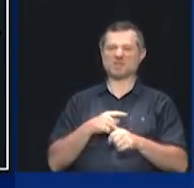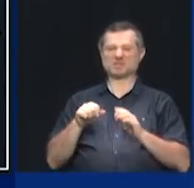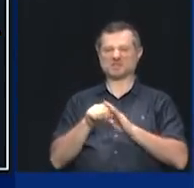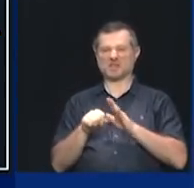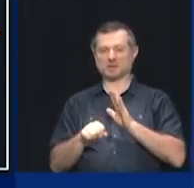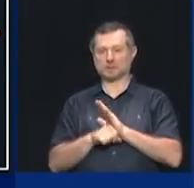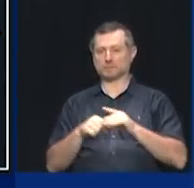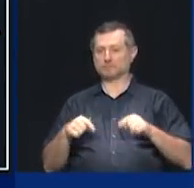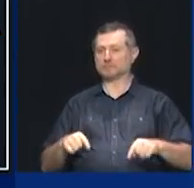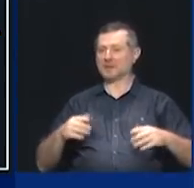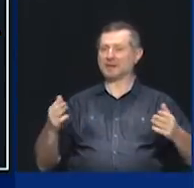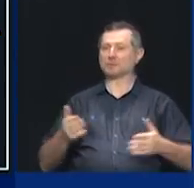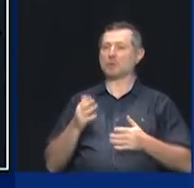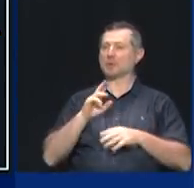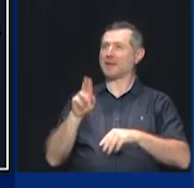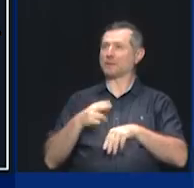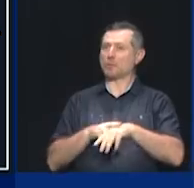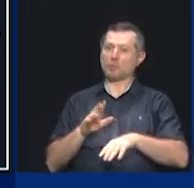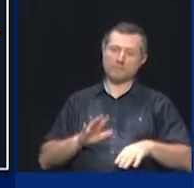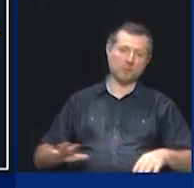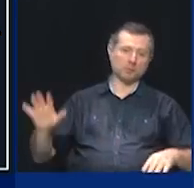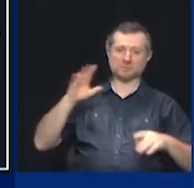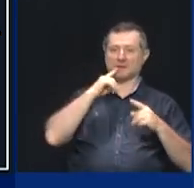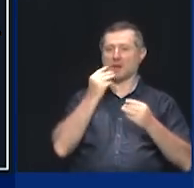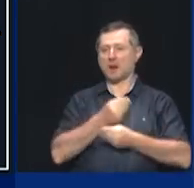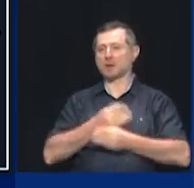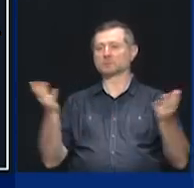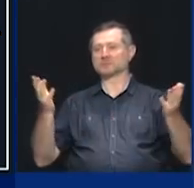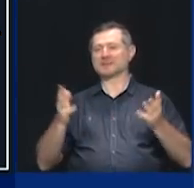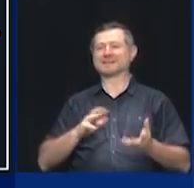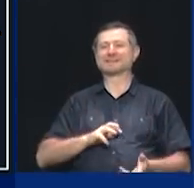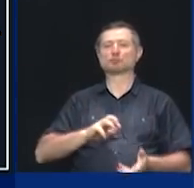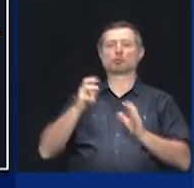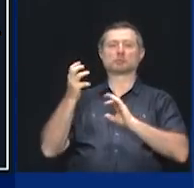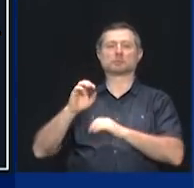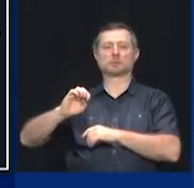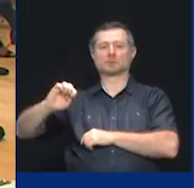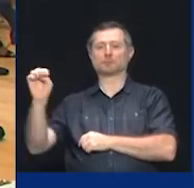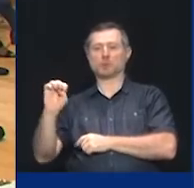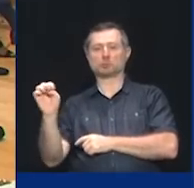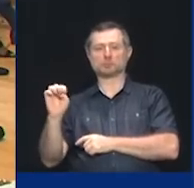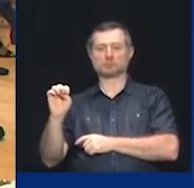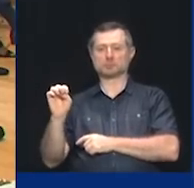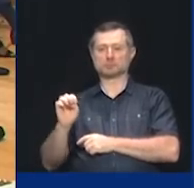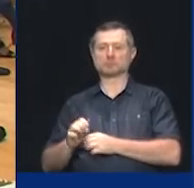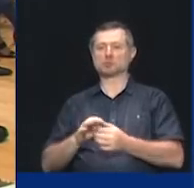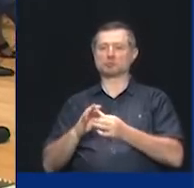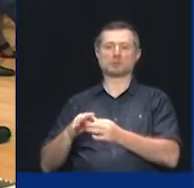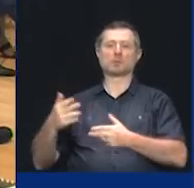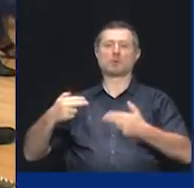to declare a disaster emergency on gun violence.